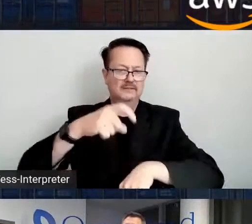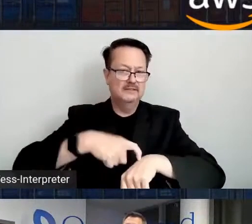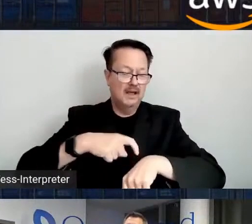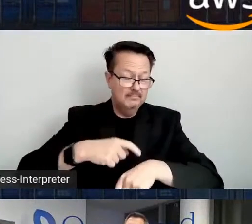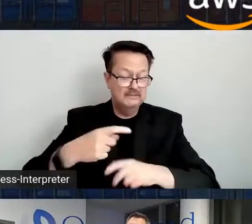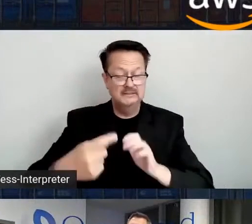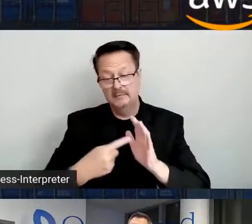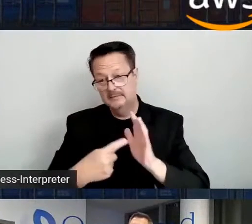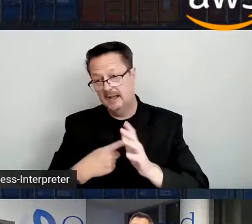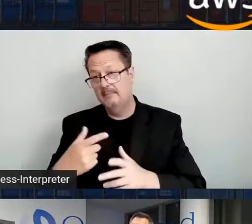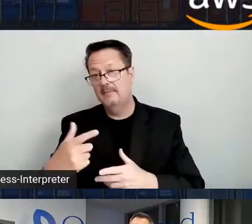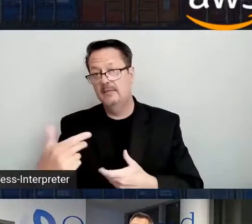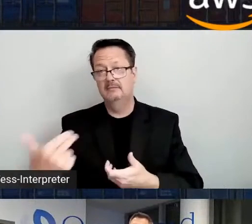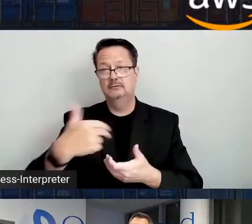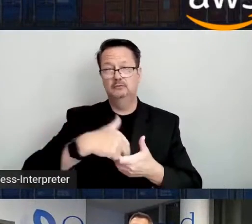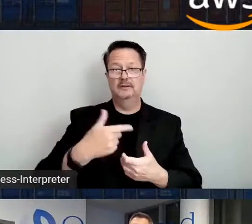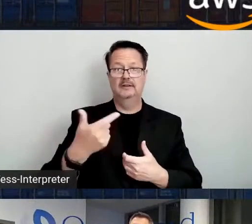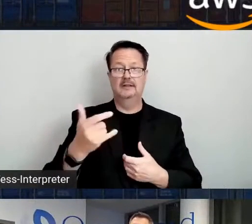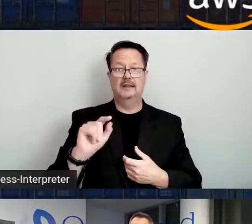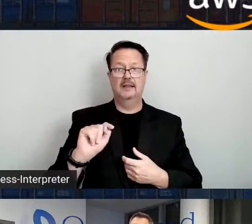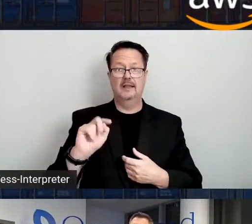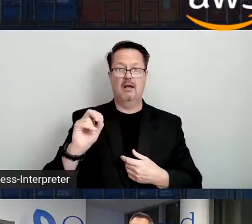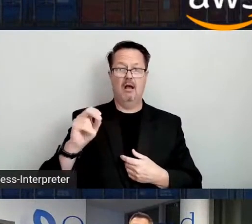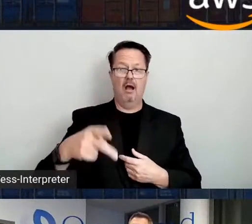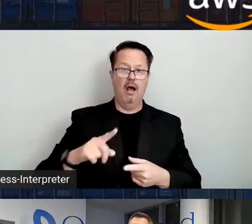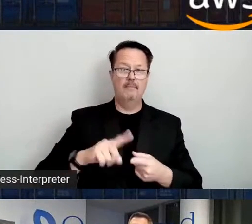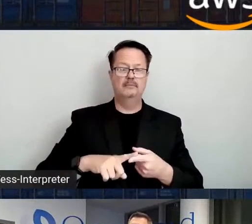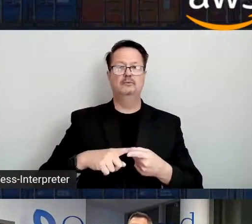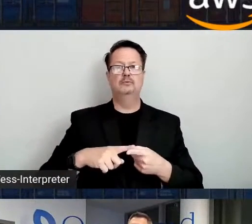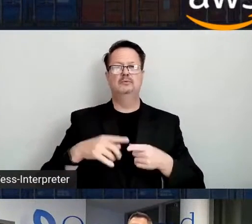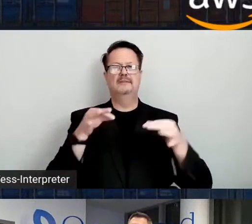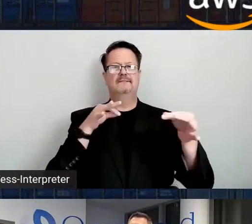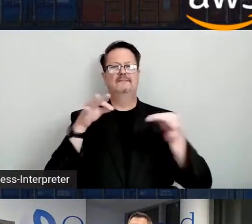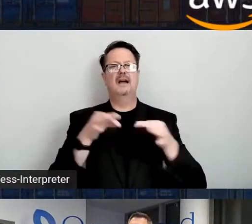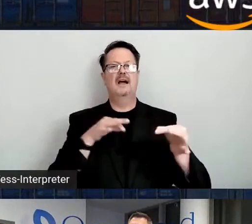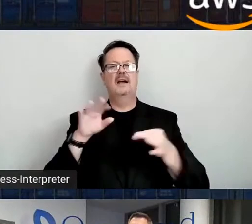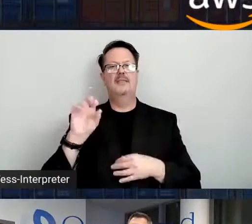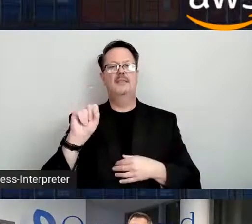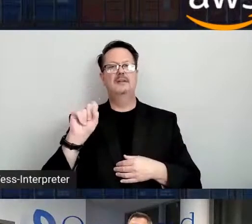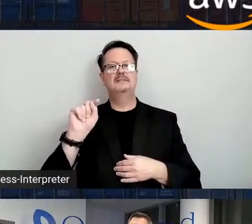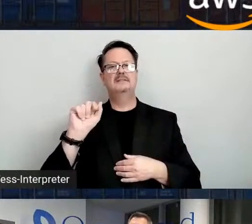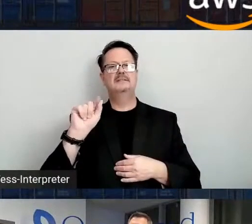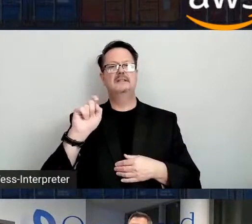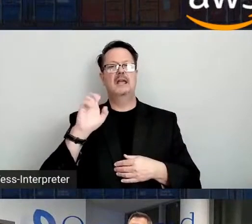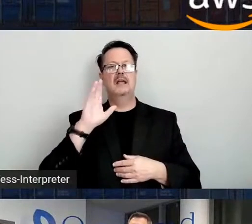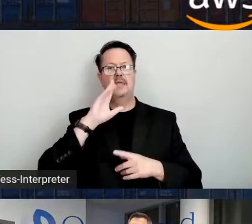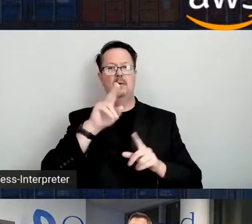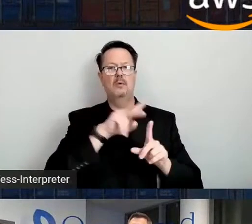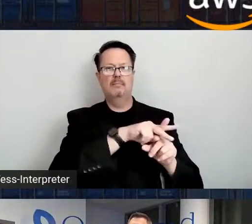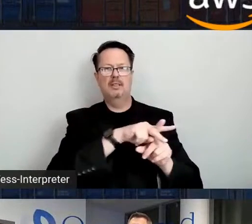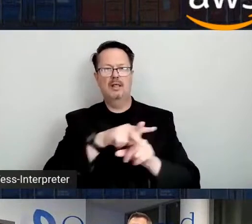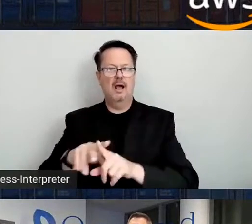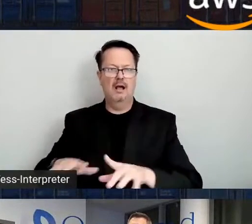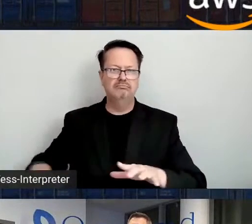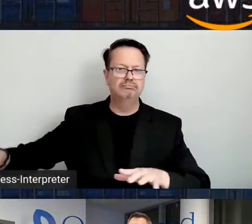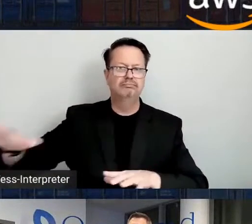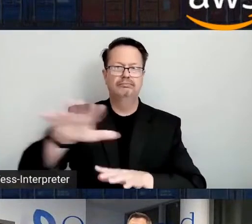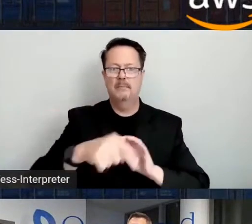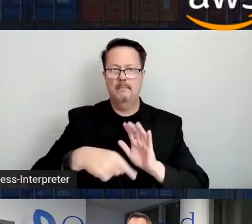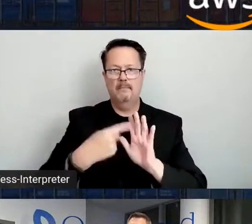GitOps to be able to define some declarative state that they will apply consistently across multiple targets, across multiple